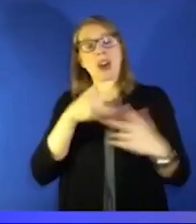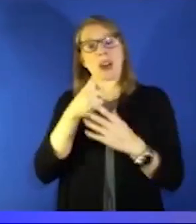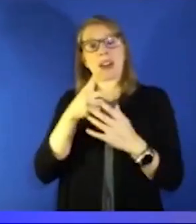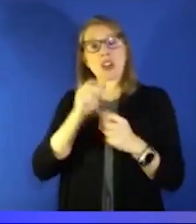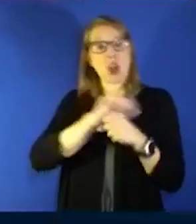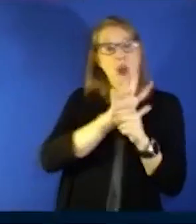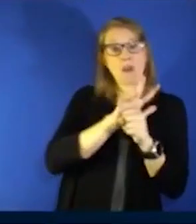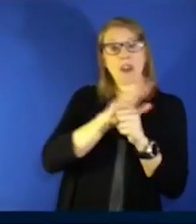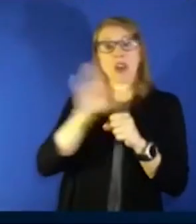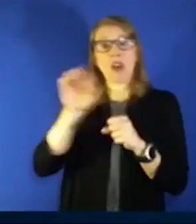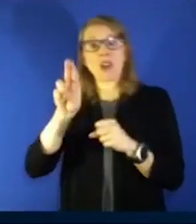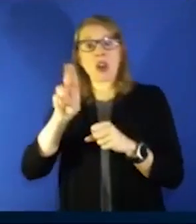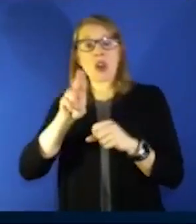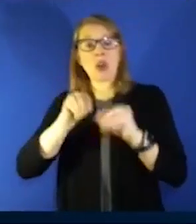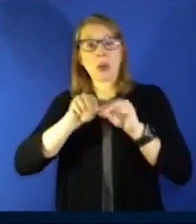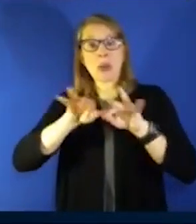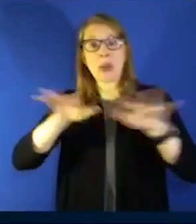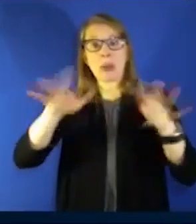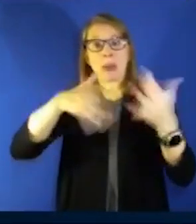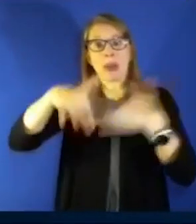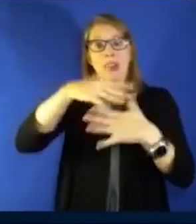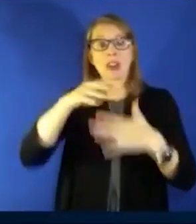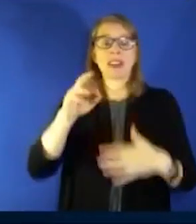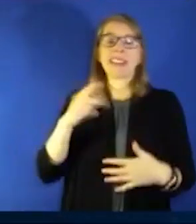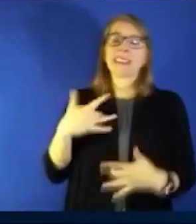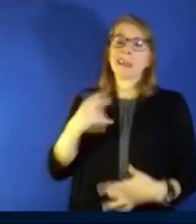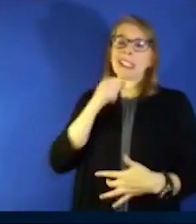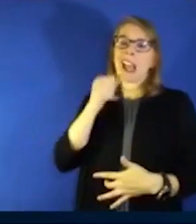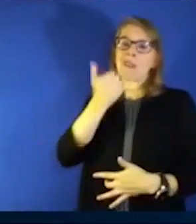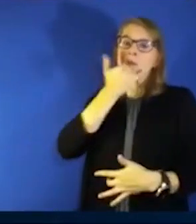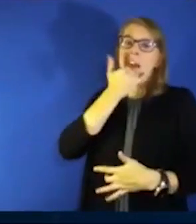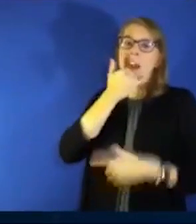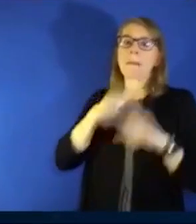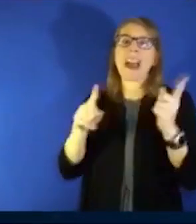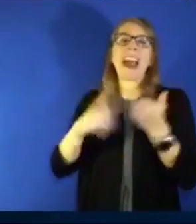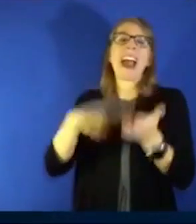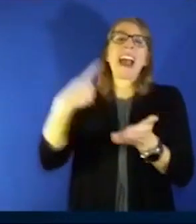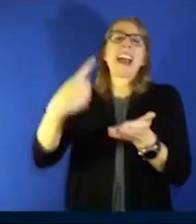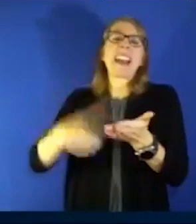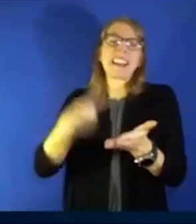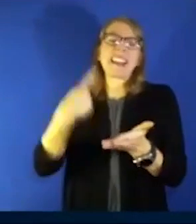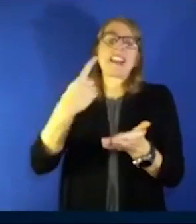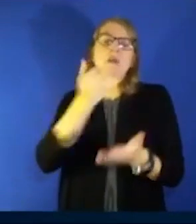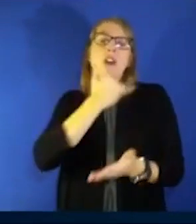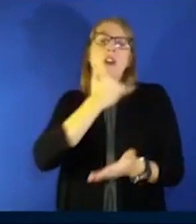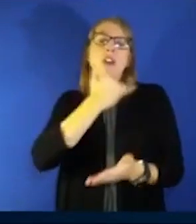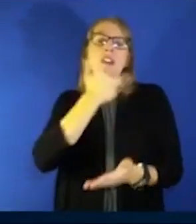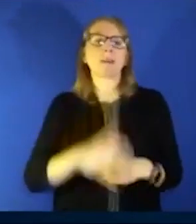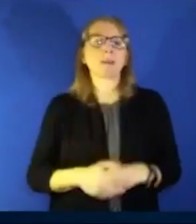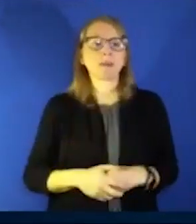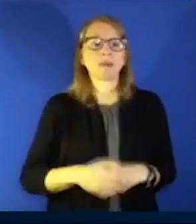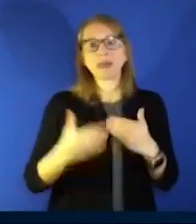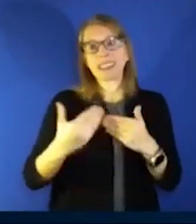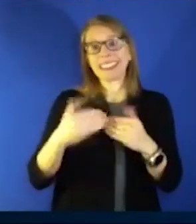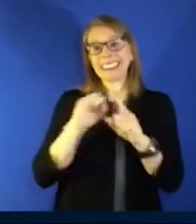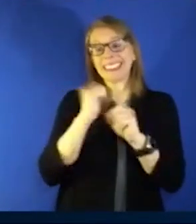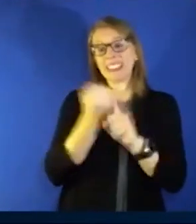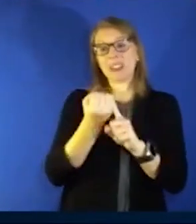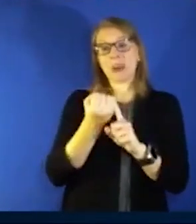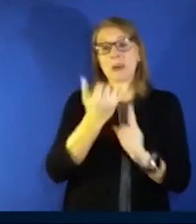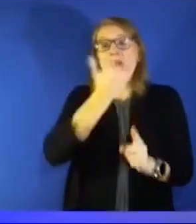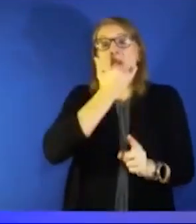You're rarely wrong, though, right? Well, it happens from time to time. Is that what you're saying? It's an easy situation to be wrong in, but